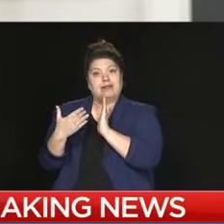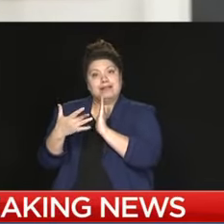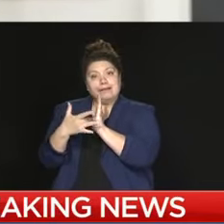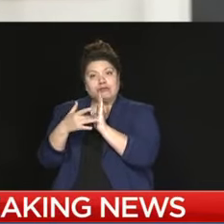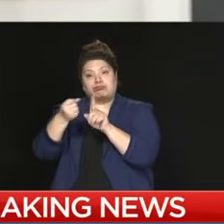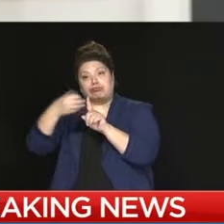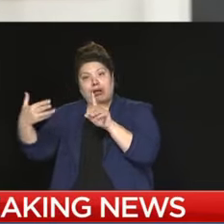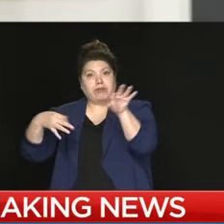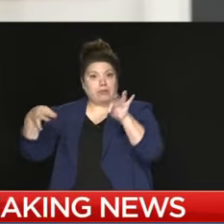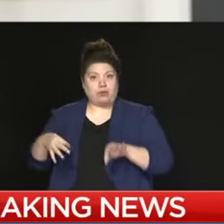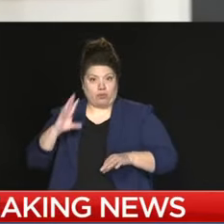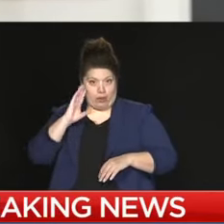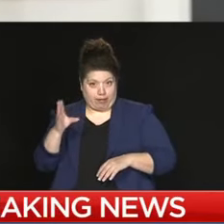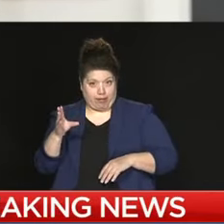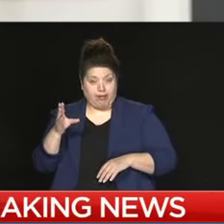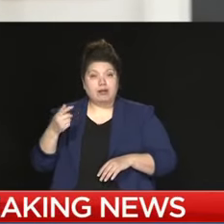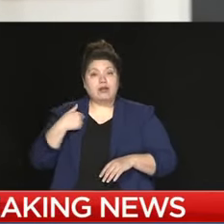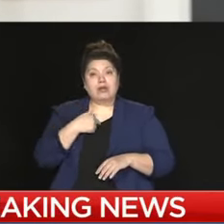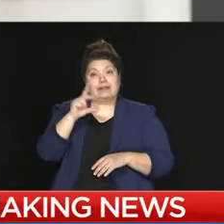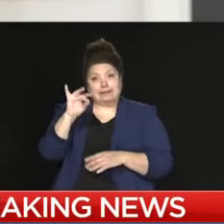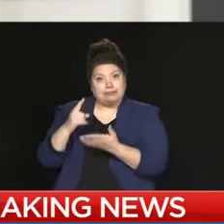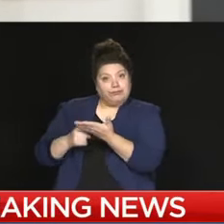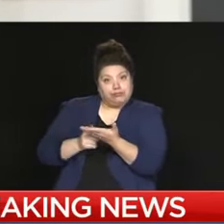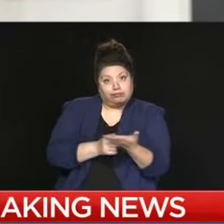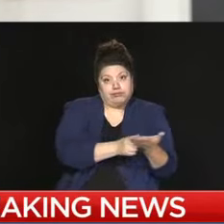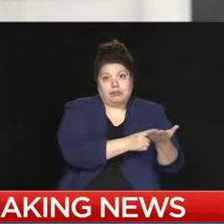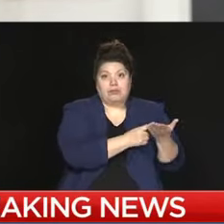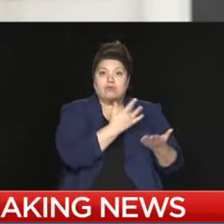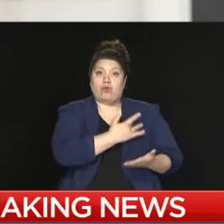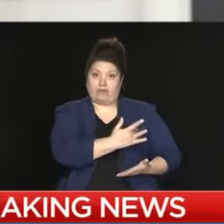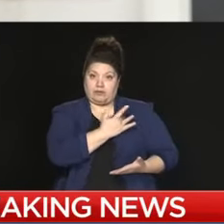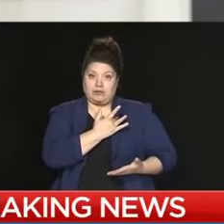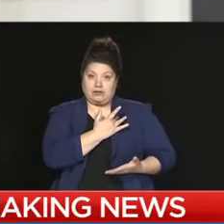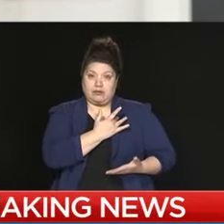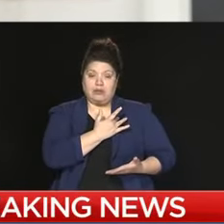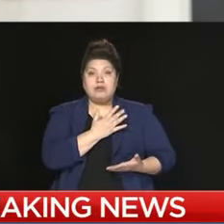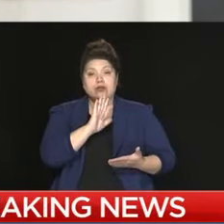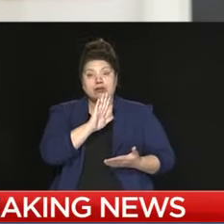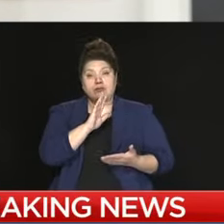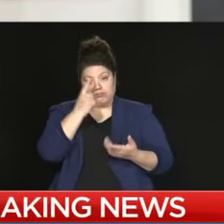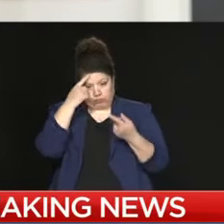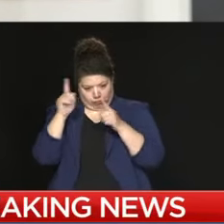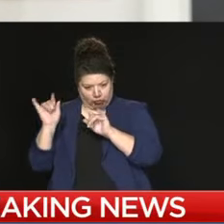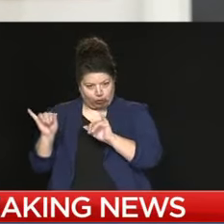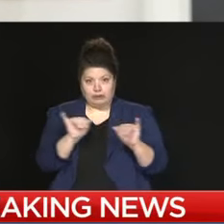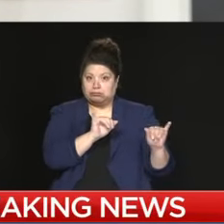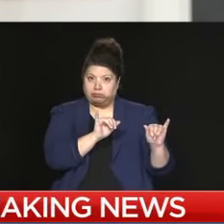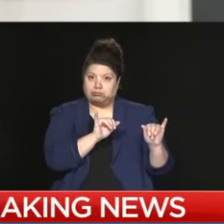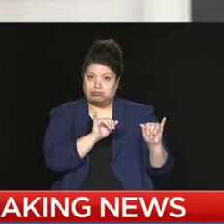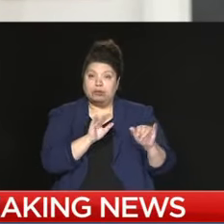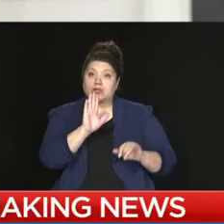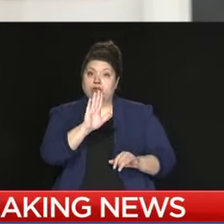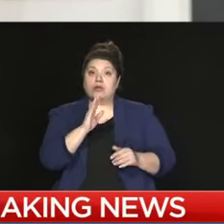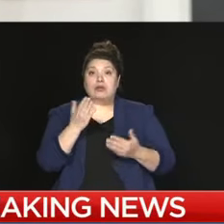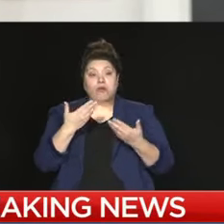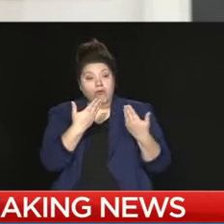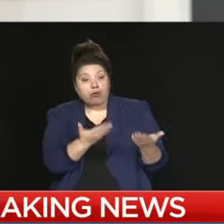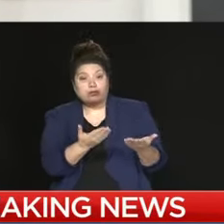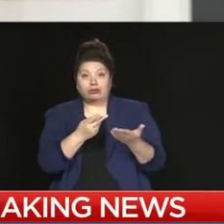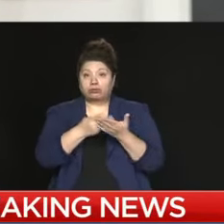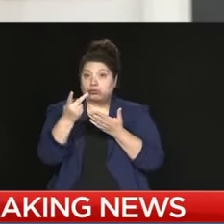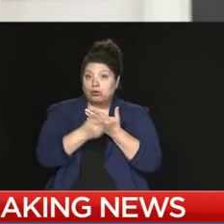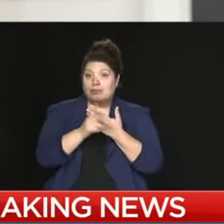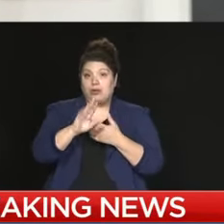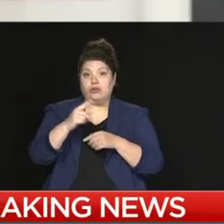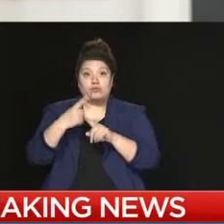that we have worked out this agreement with the provinces, and the program as it is right